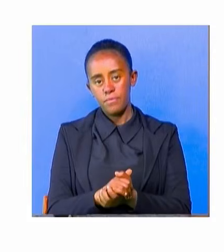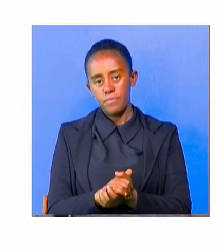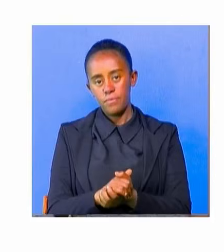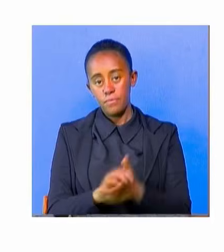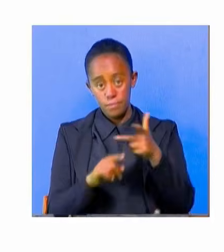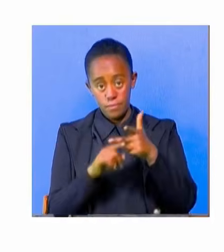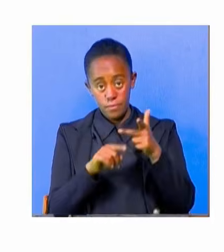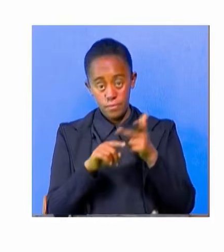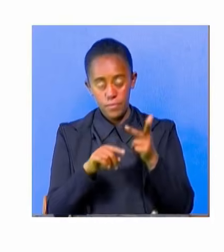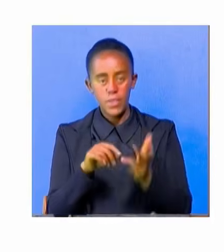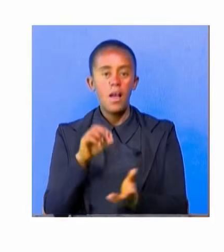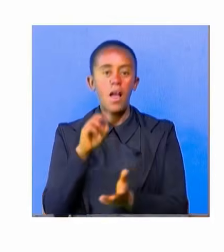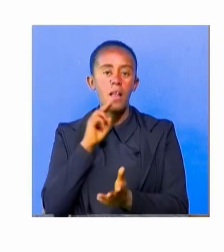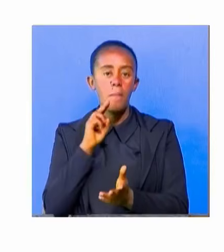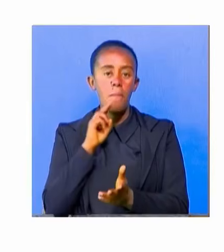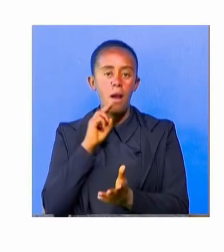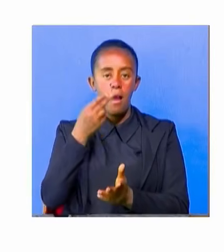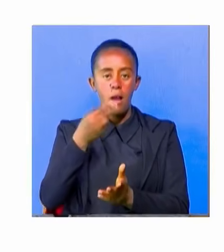Halima